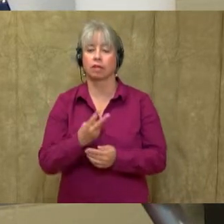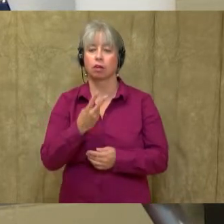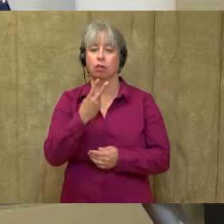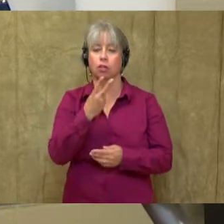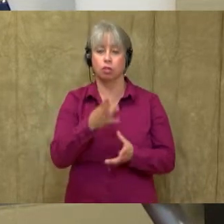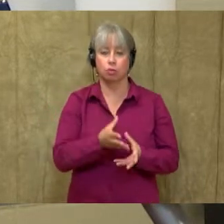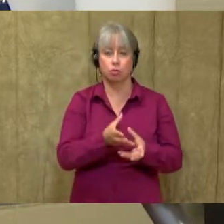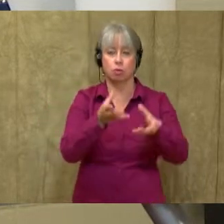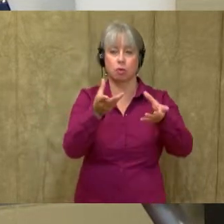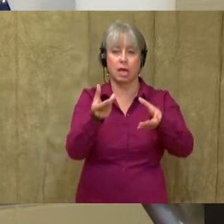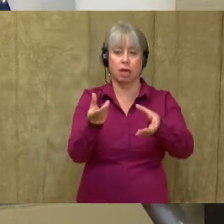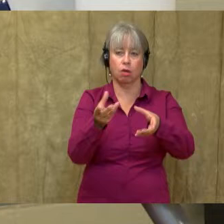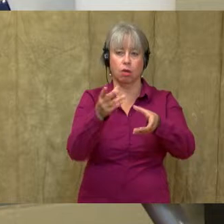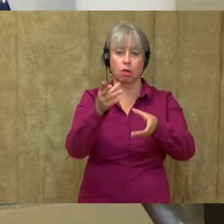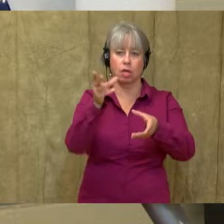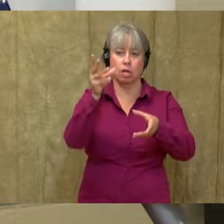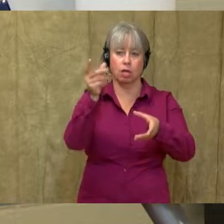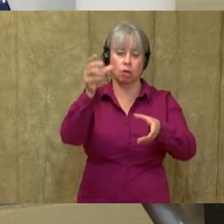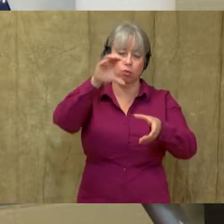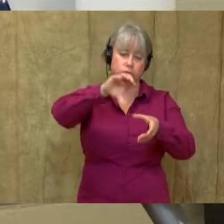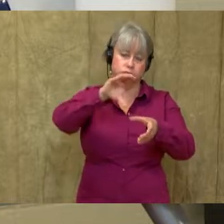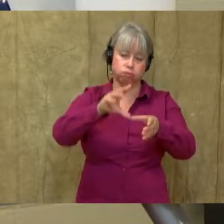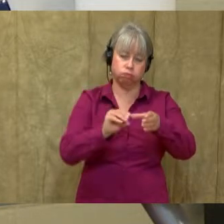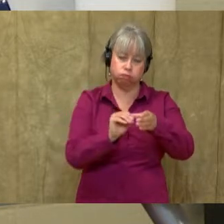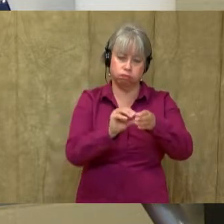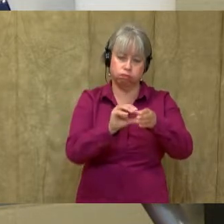up. We're going to prove it. Are you ready?